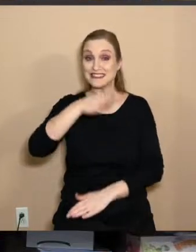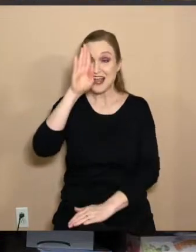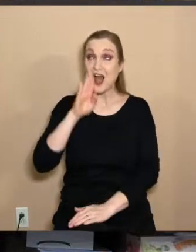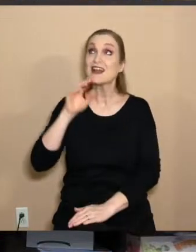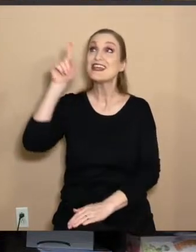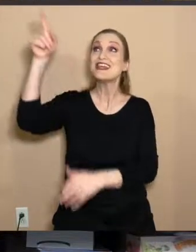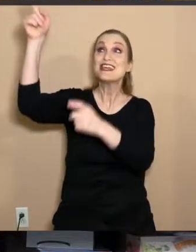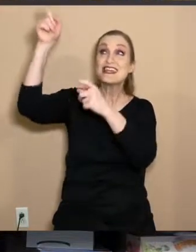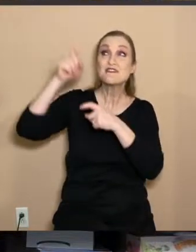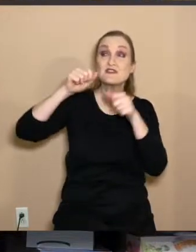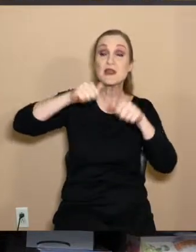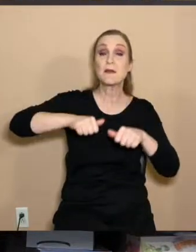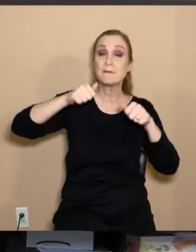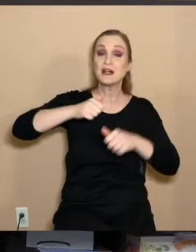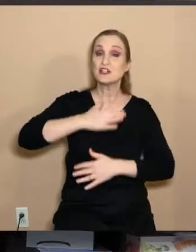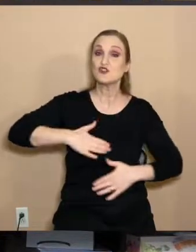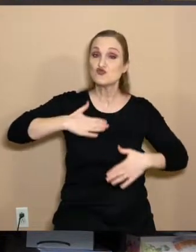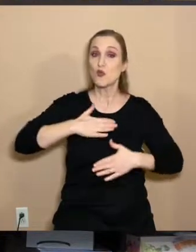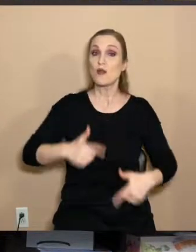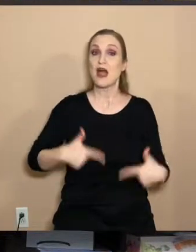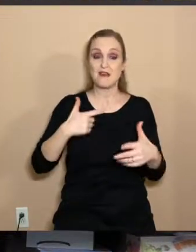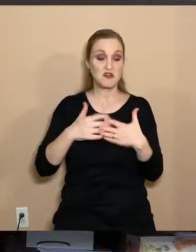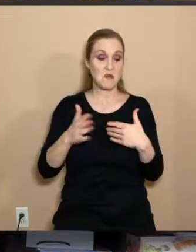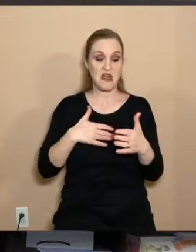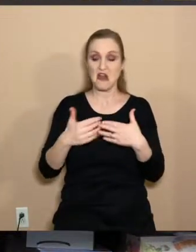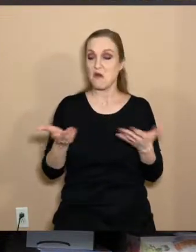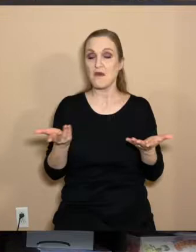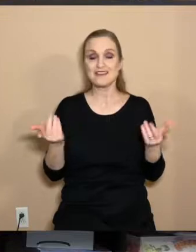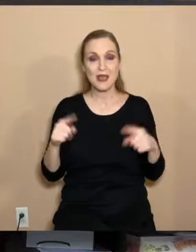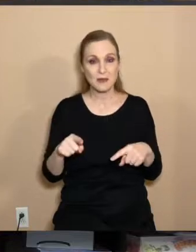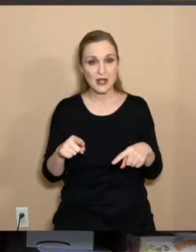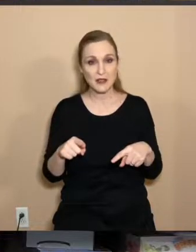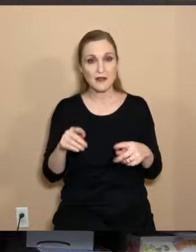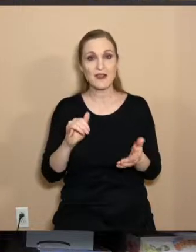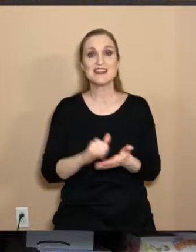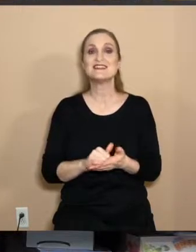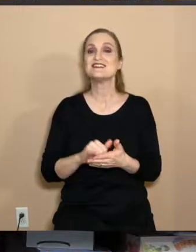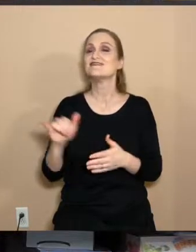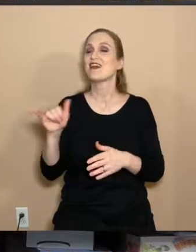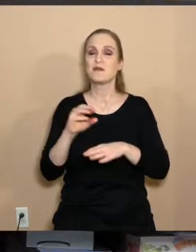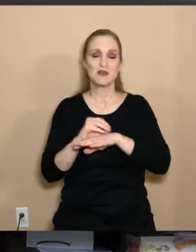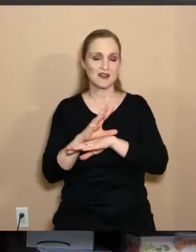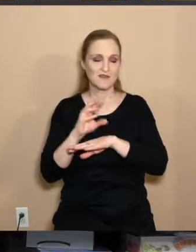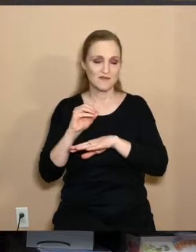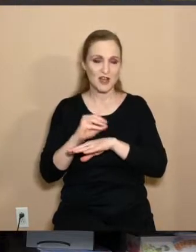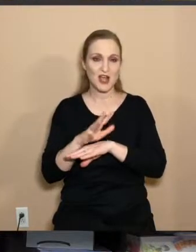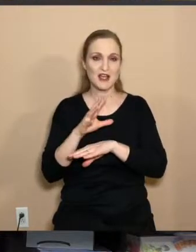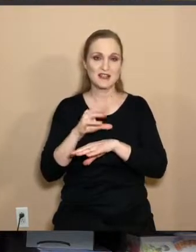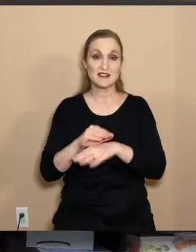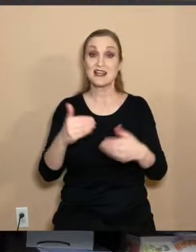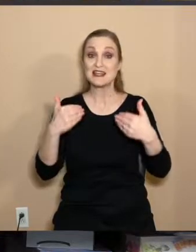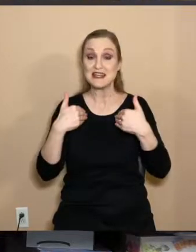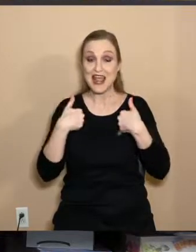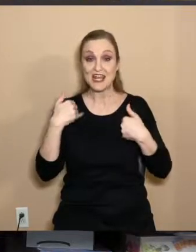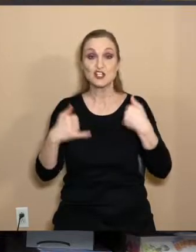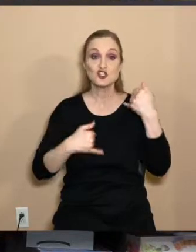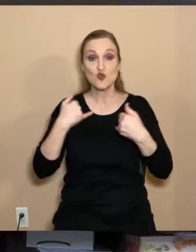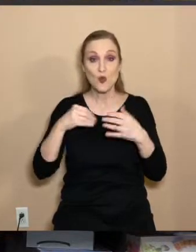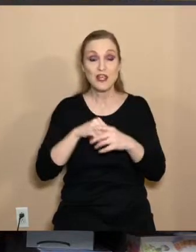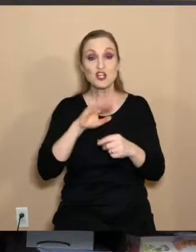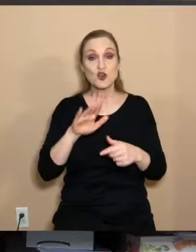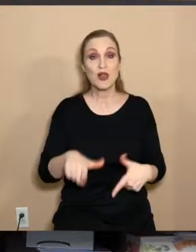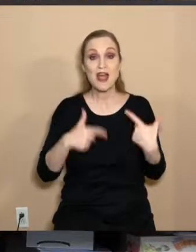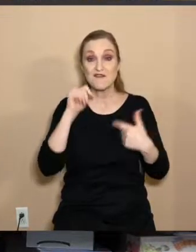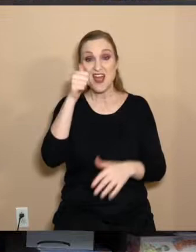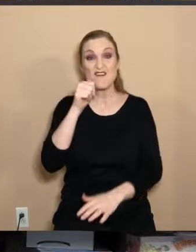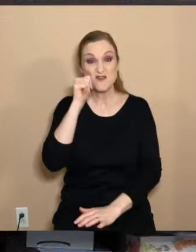gives us the ability to enjoy our life no matter what's happening. And this is the same advice. Take joy in your life every